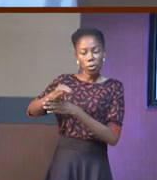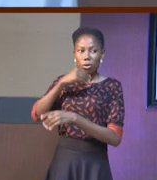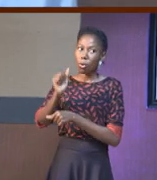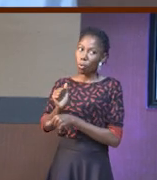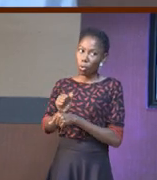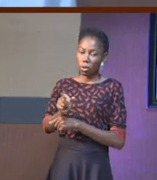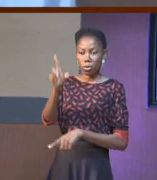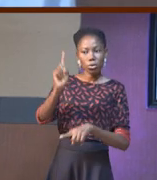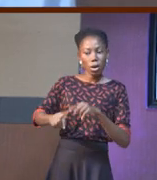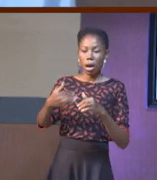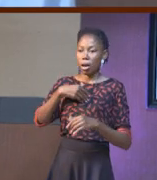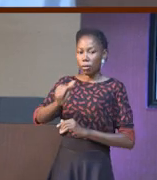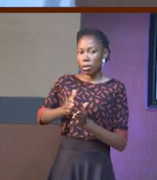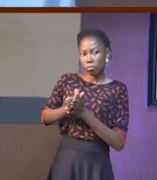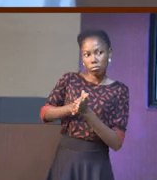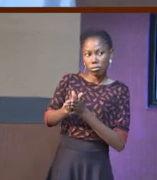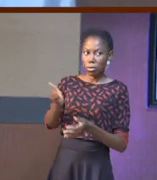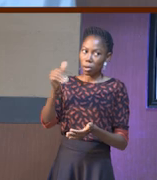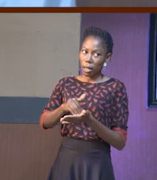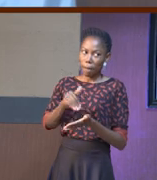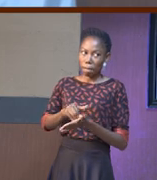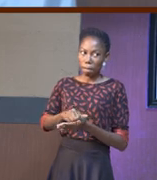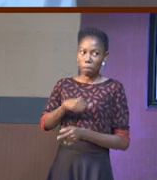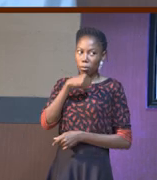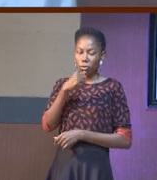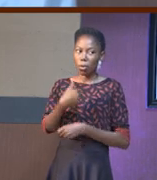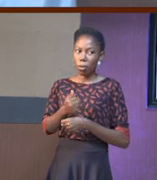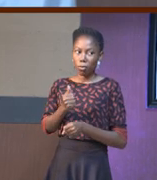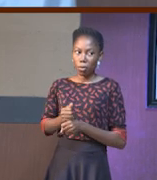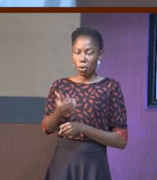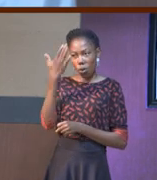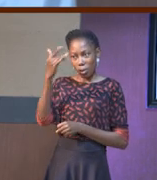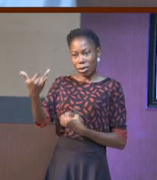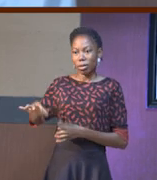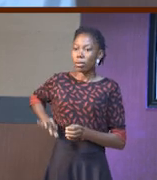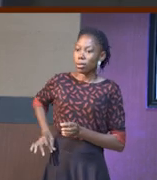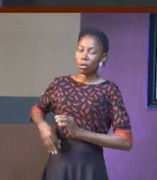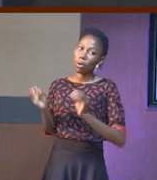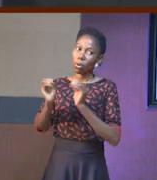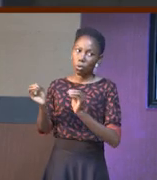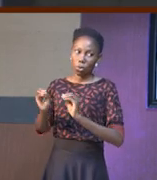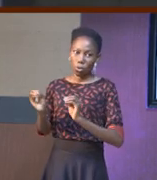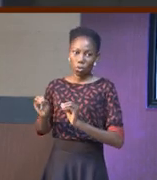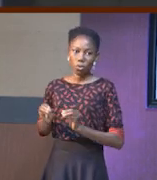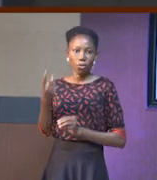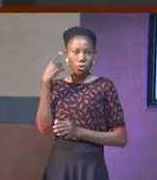So you cannot have any interest on that. He did not make profit on that money.